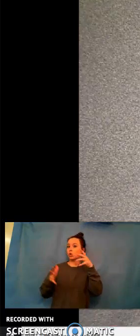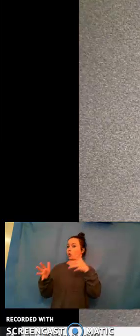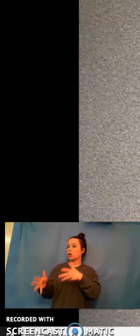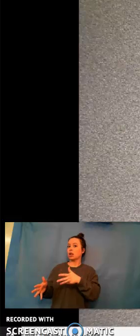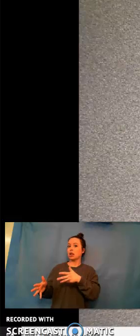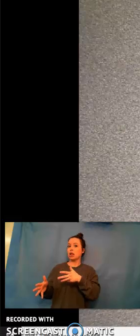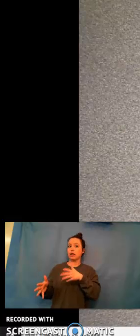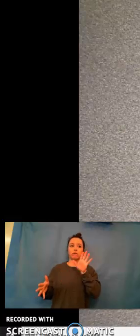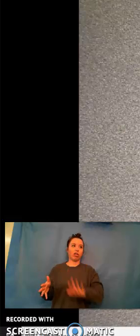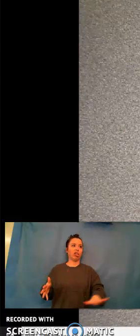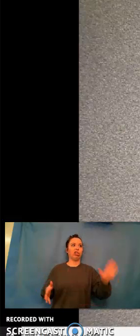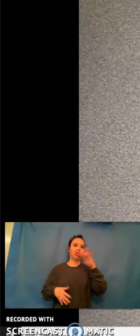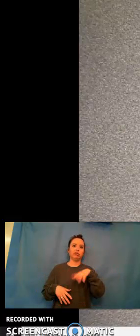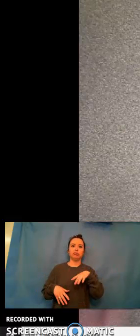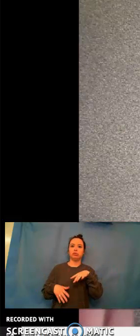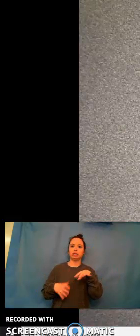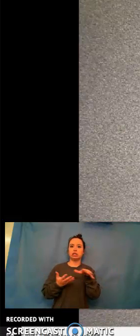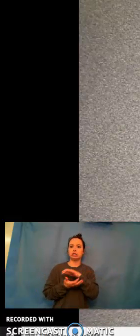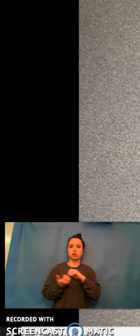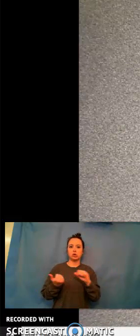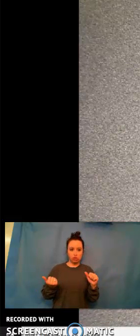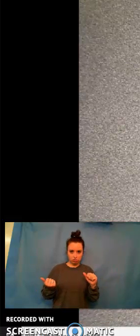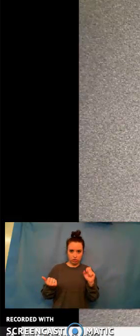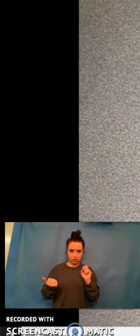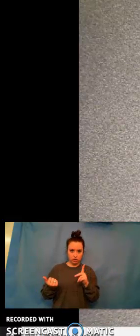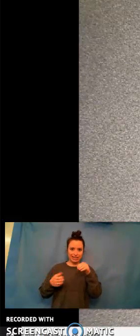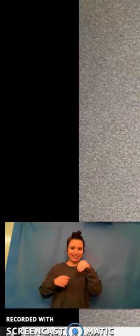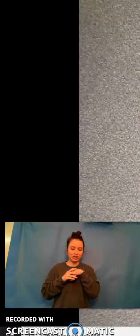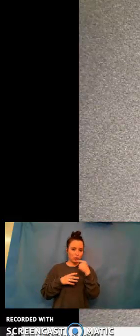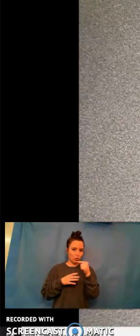them out for wherever other